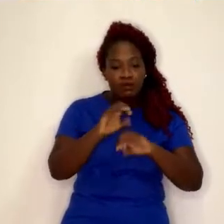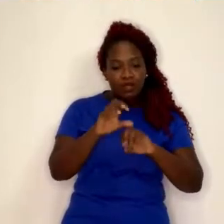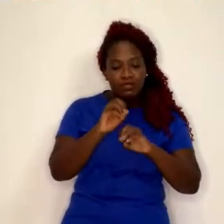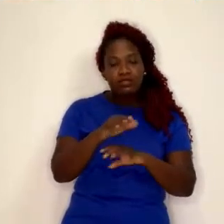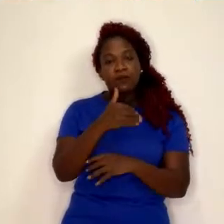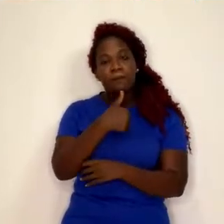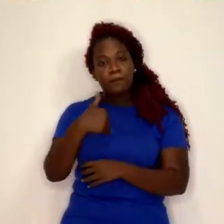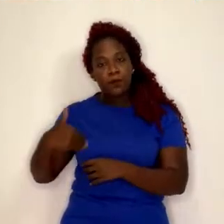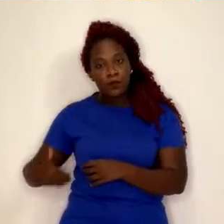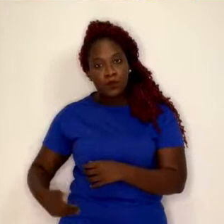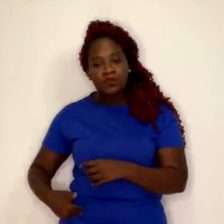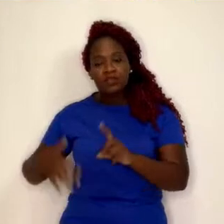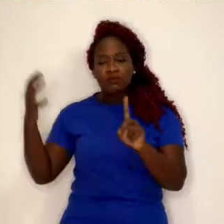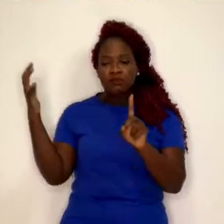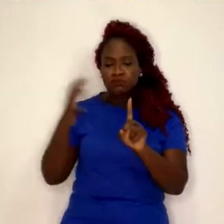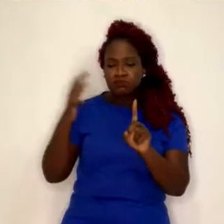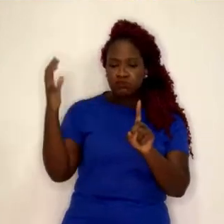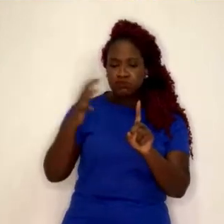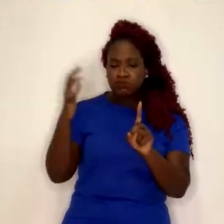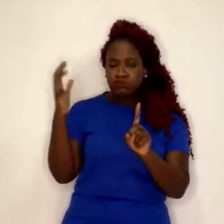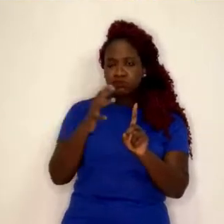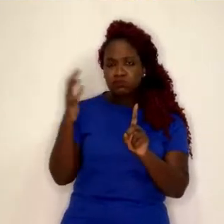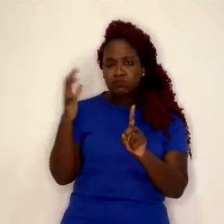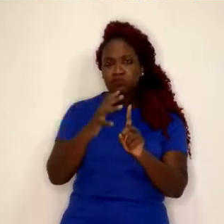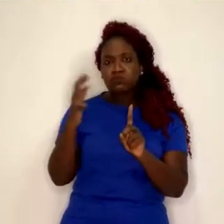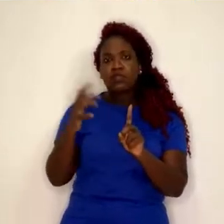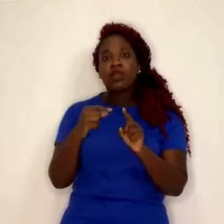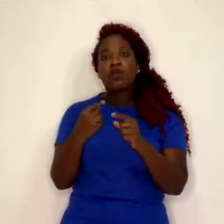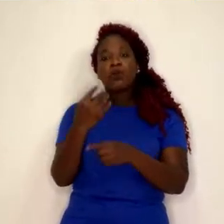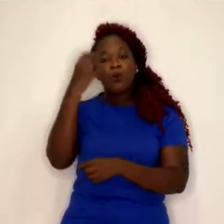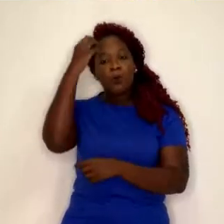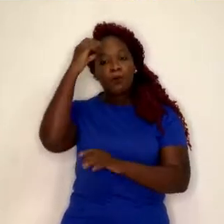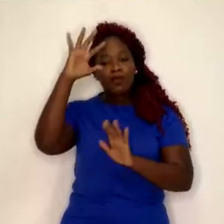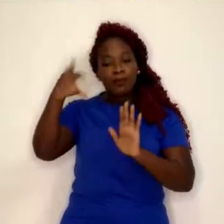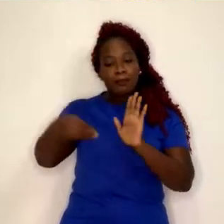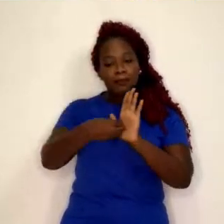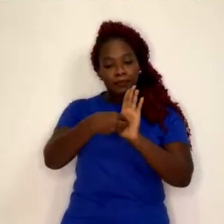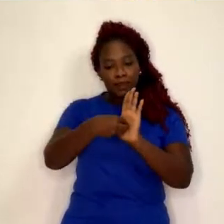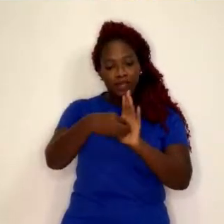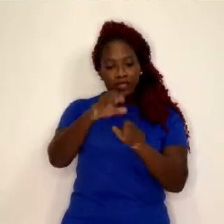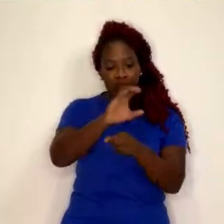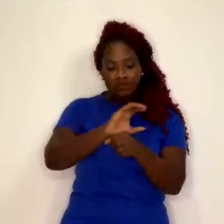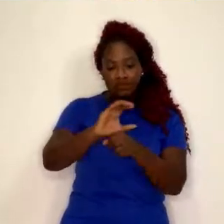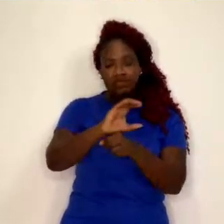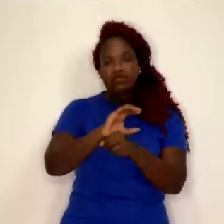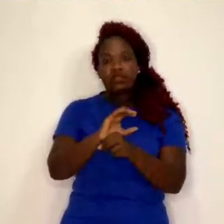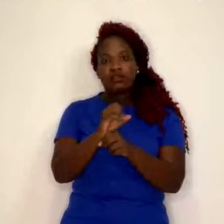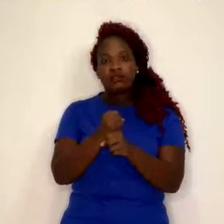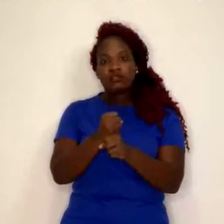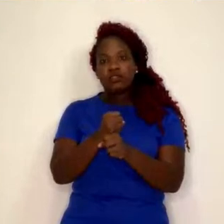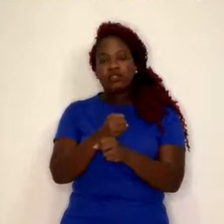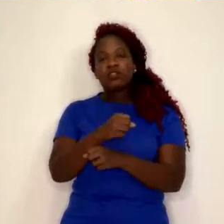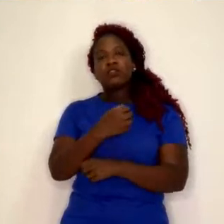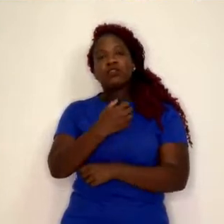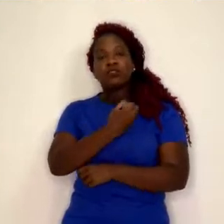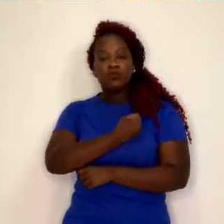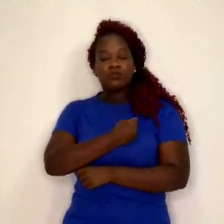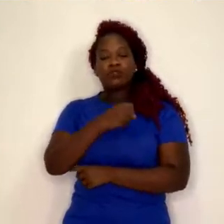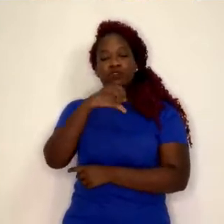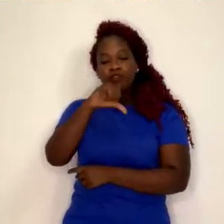our education are very affected by a constitutional amendment